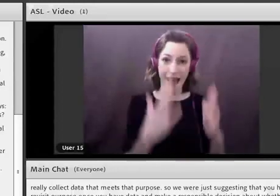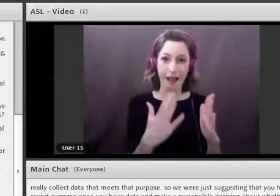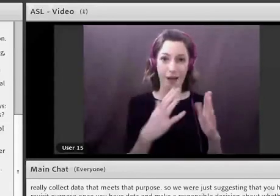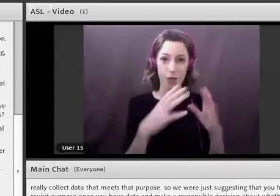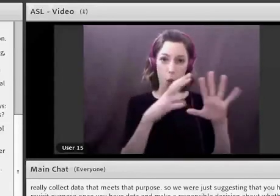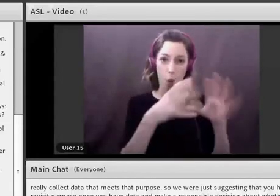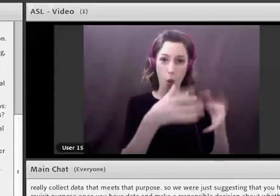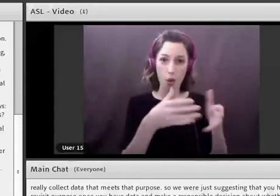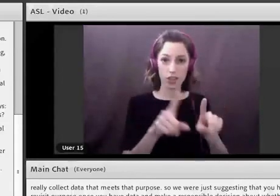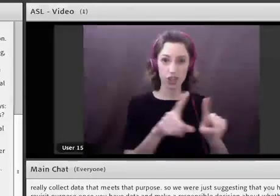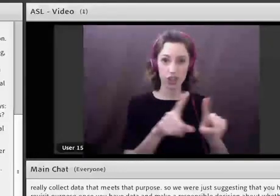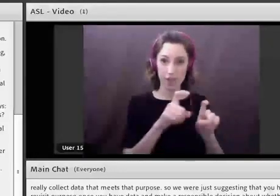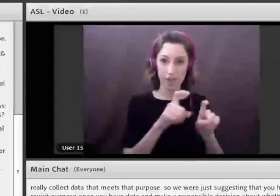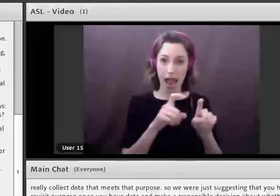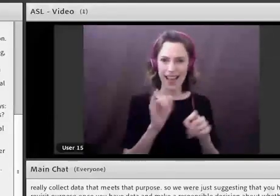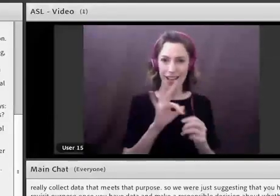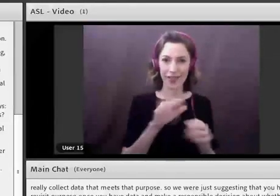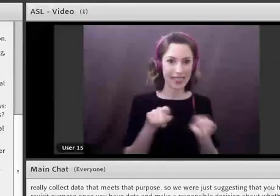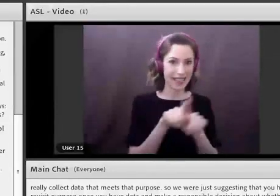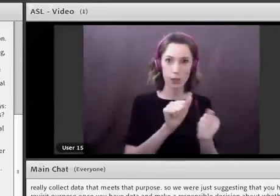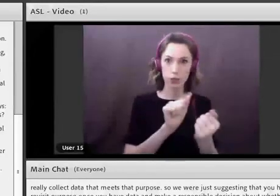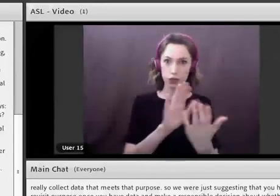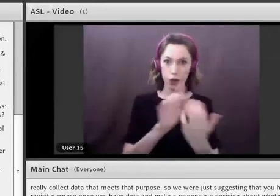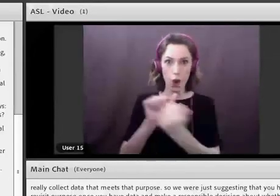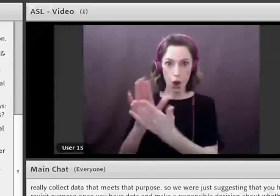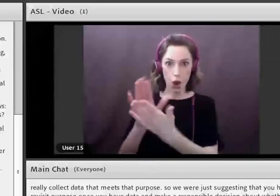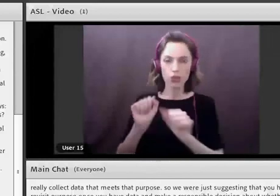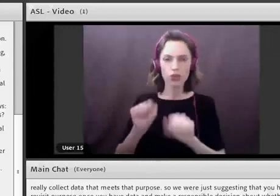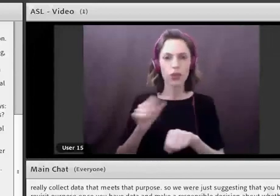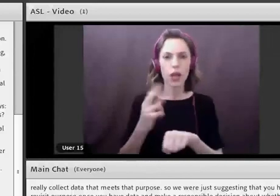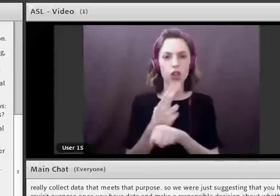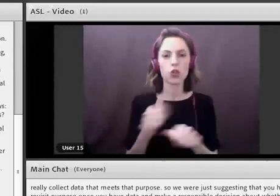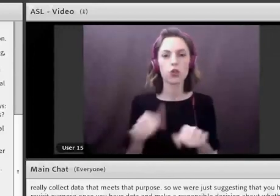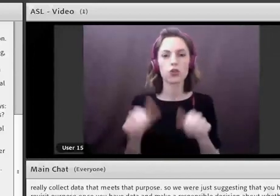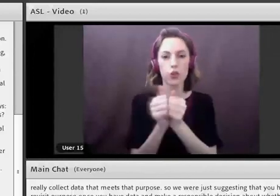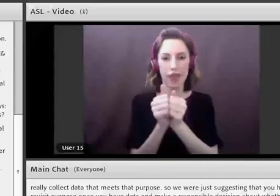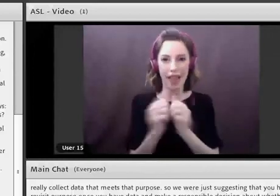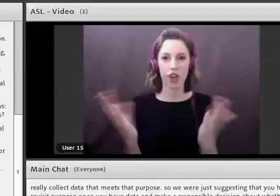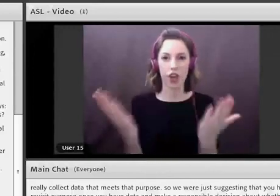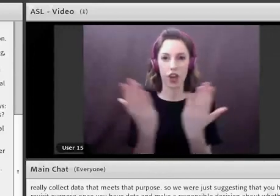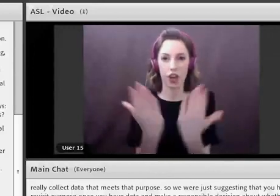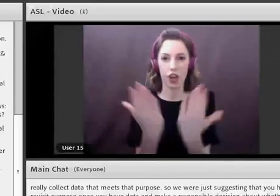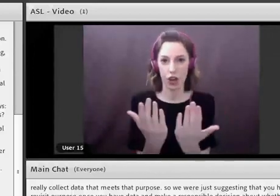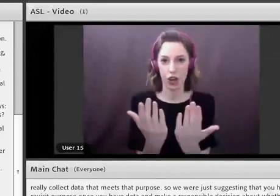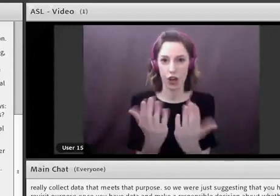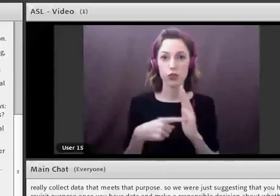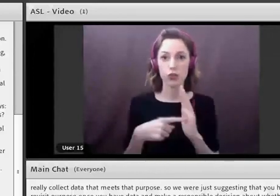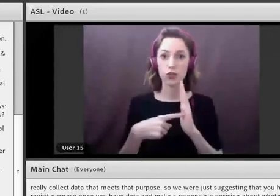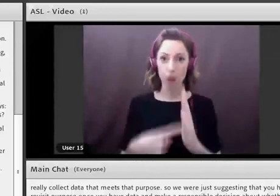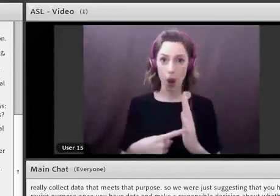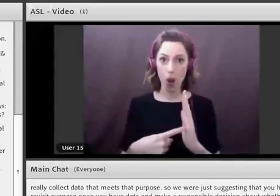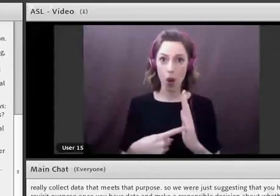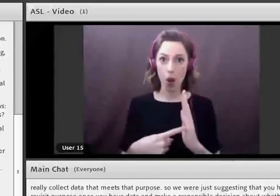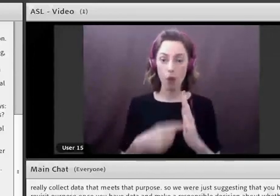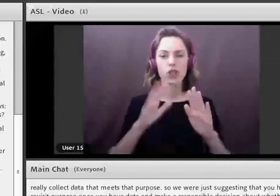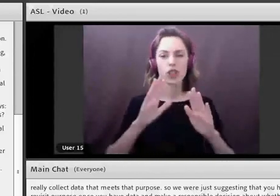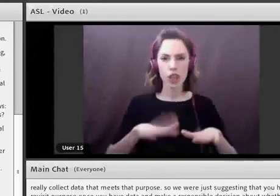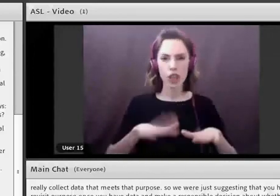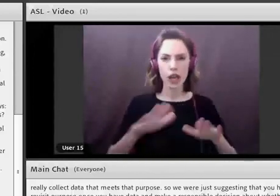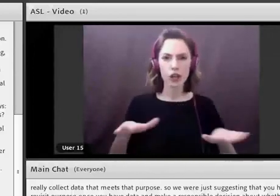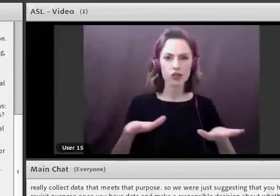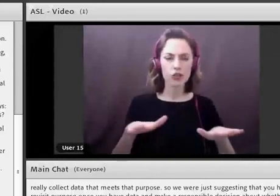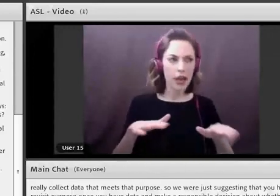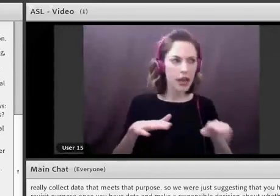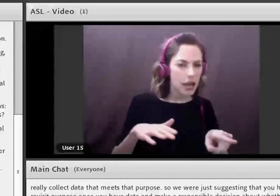are the children with these types of disability in school are, generally speaking, the same type of children with those types